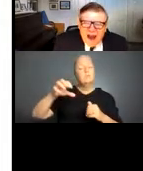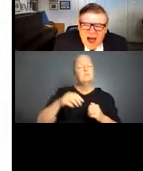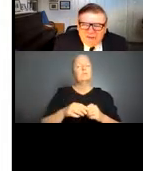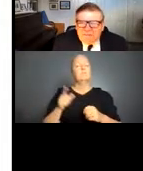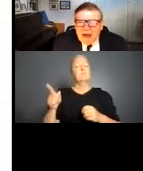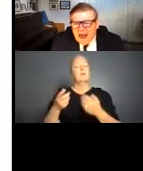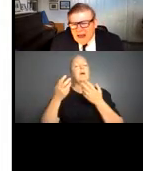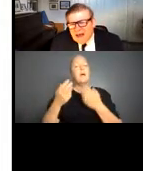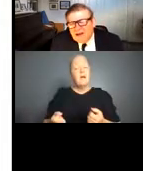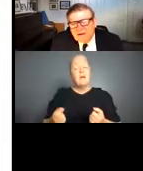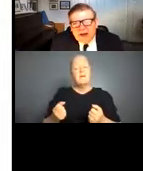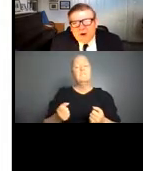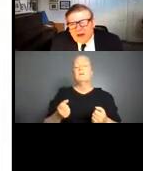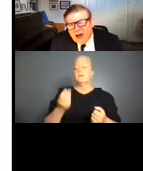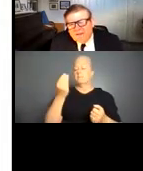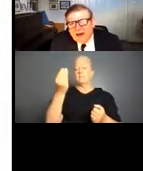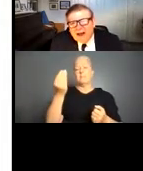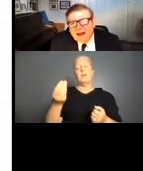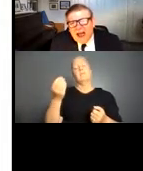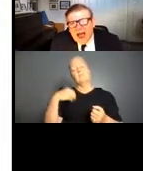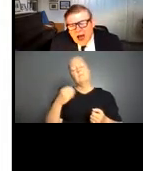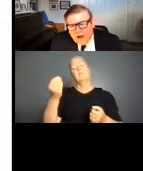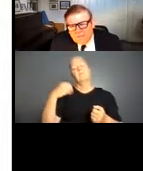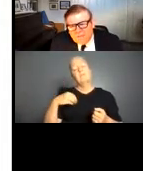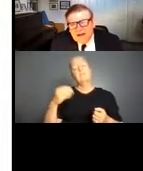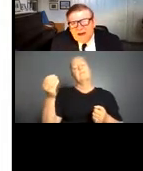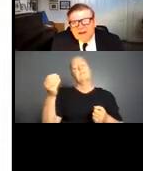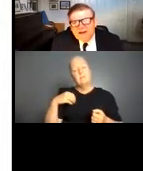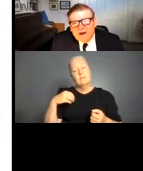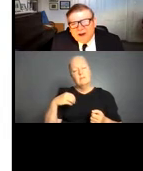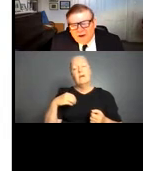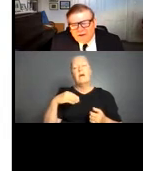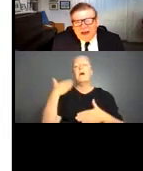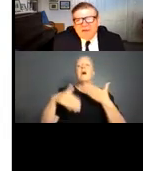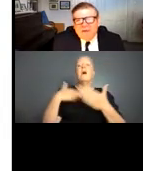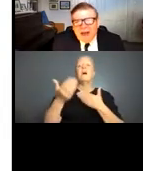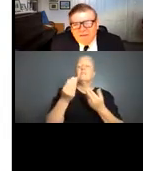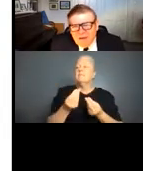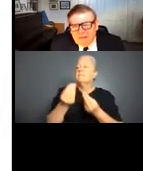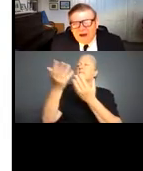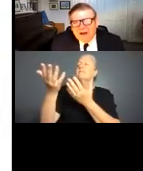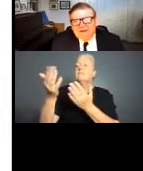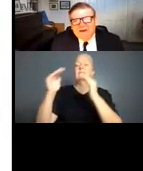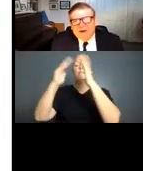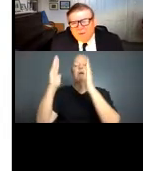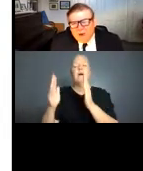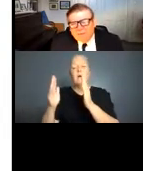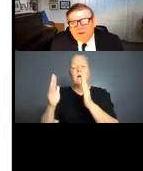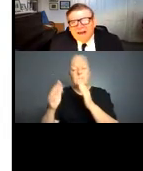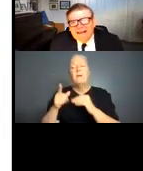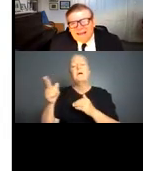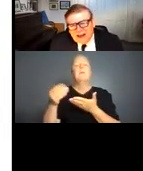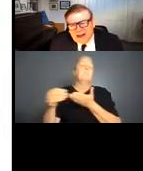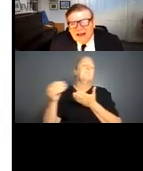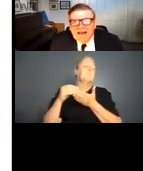their lives, pay to be looked after in care homes. It's not a concept that we have in many parts of the Commonwealth, but